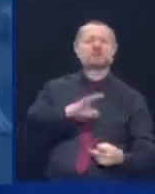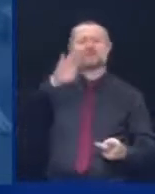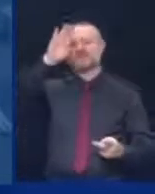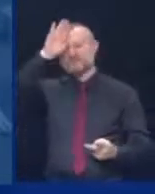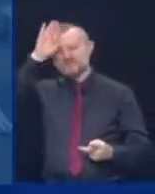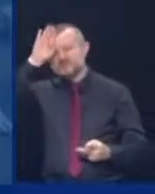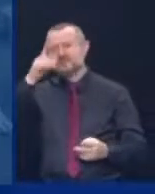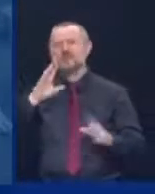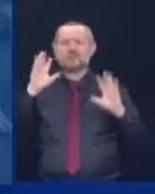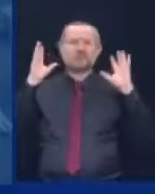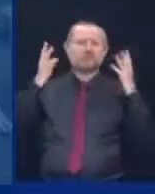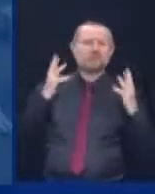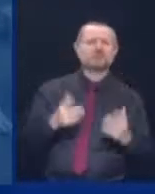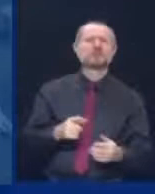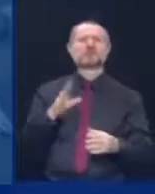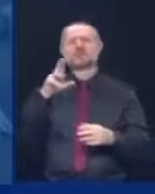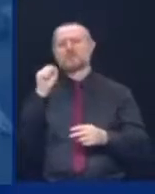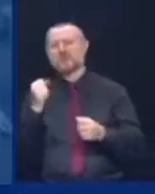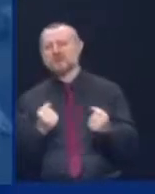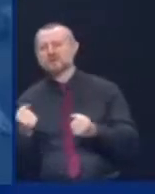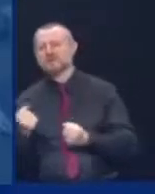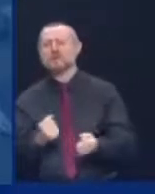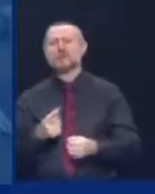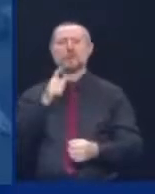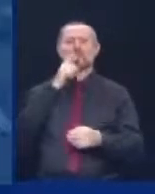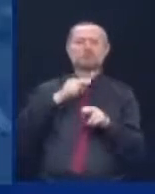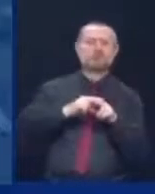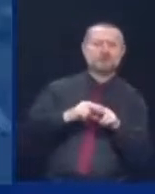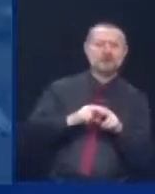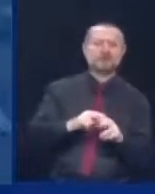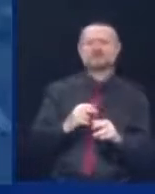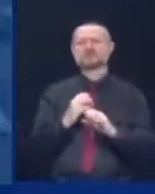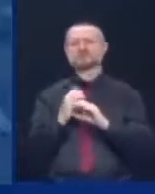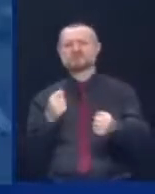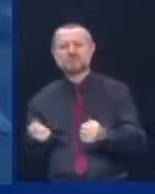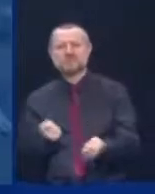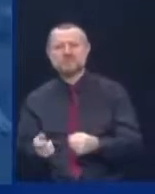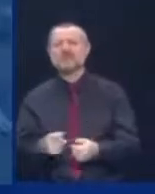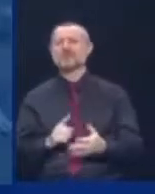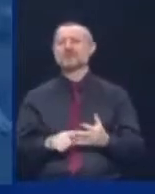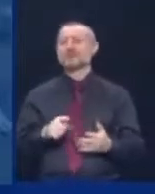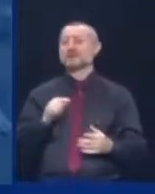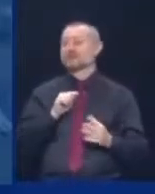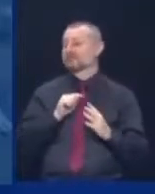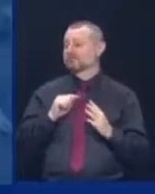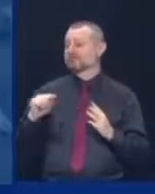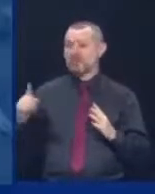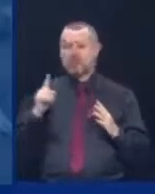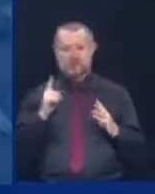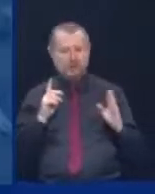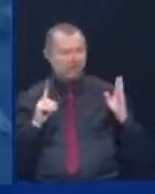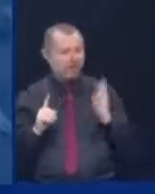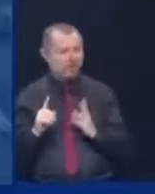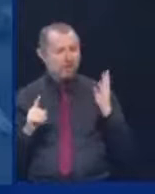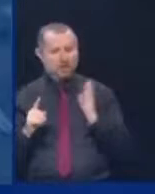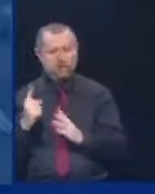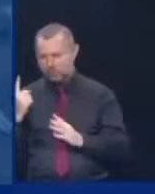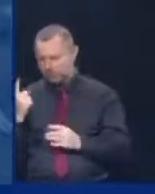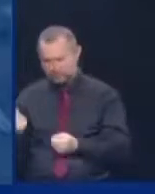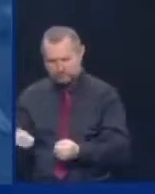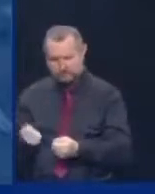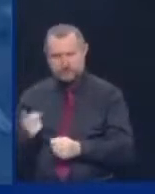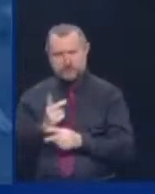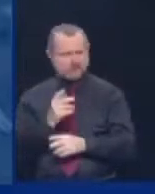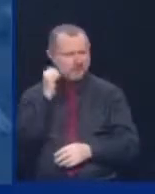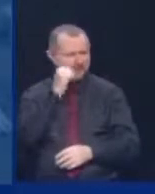driver and train operator who had to stand there with hundreds of people walking past them all through